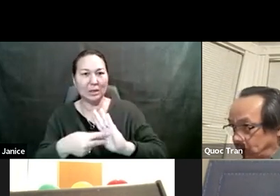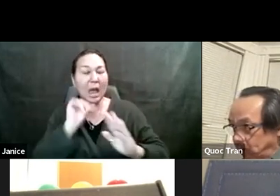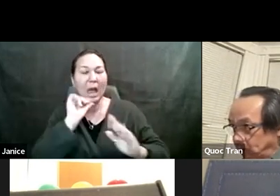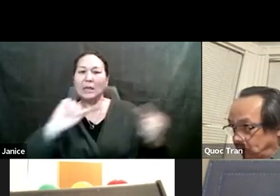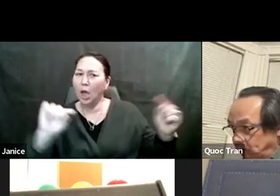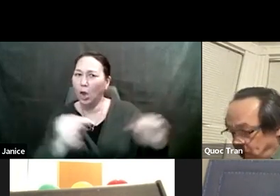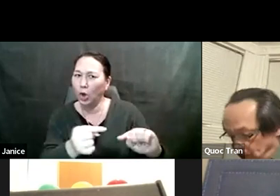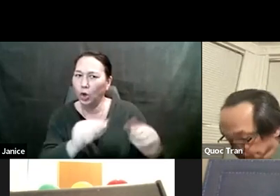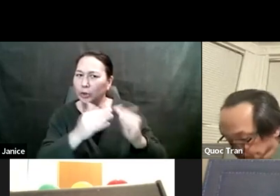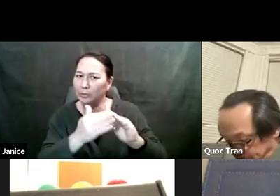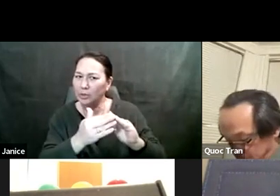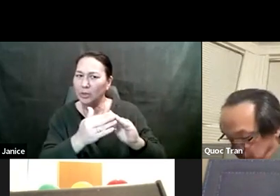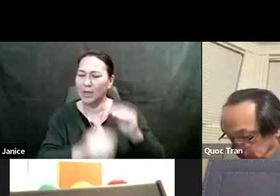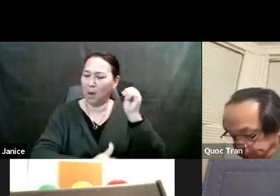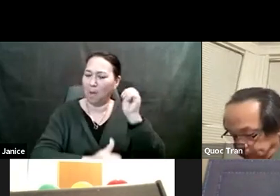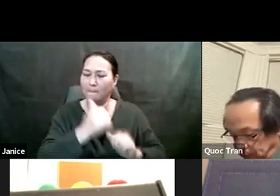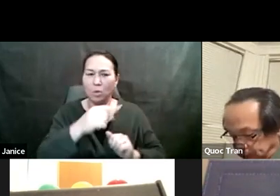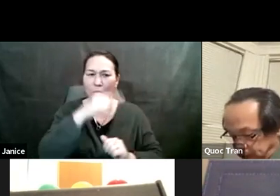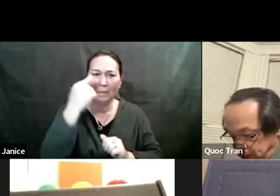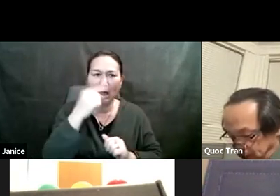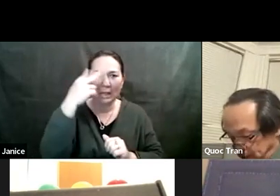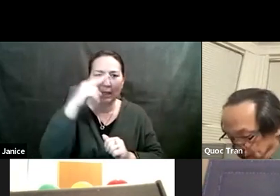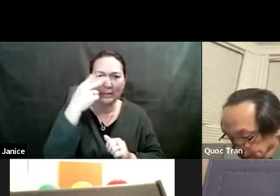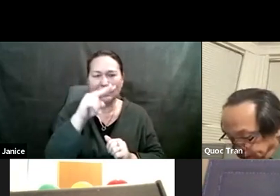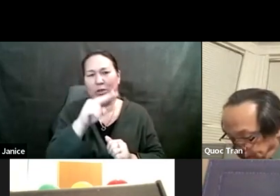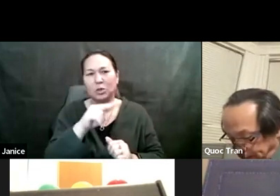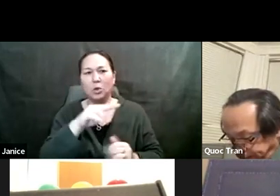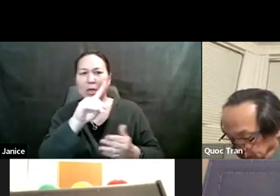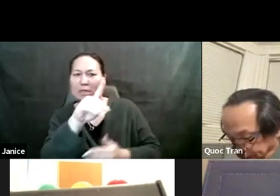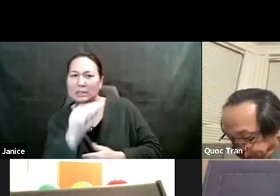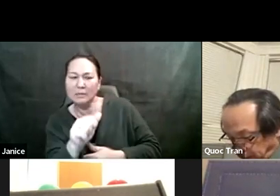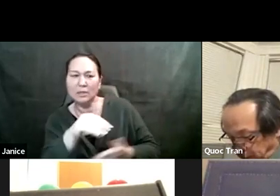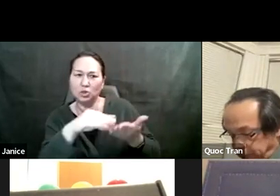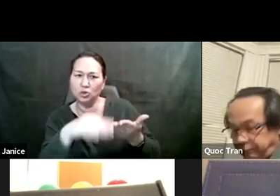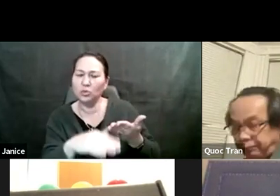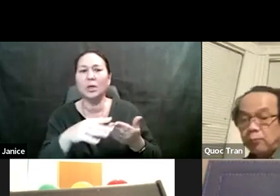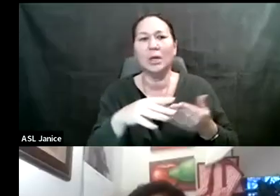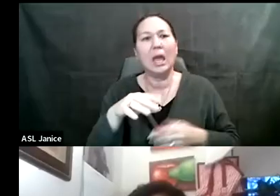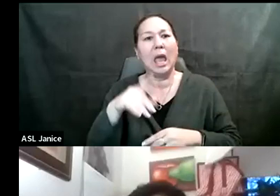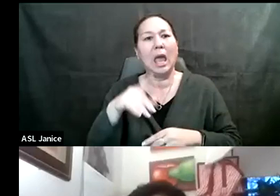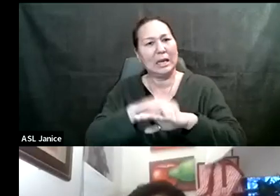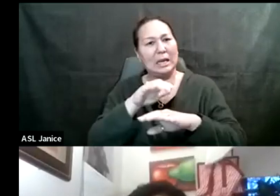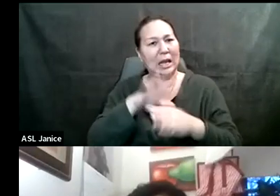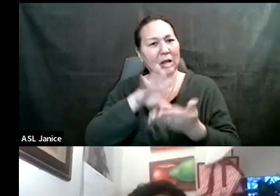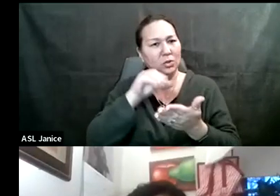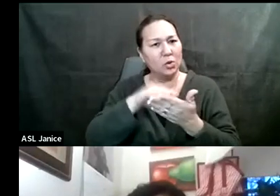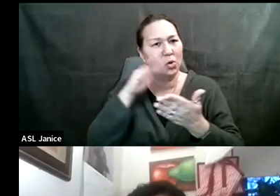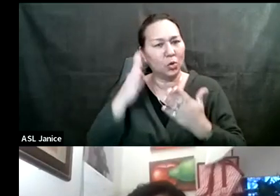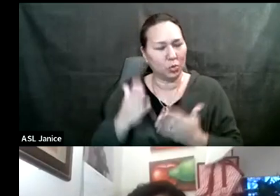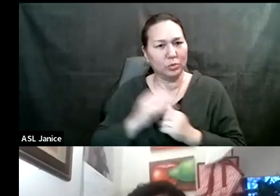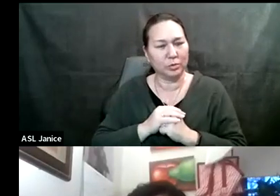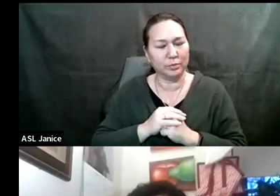that are majority black latino students with disabilities and English Learners thank you thank you